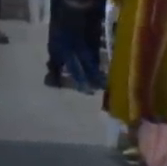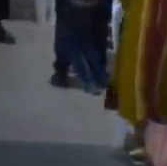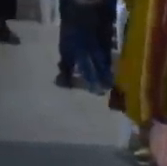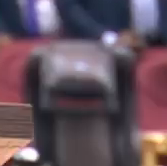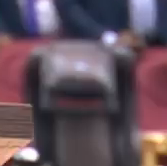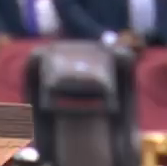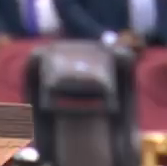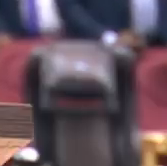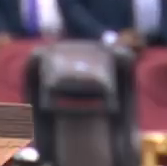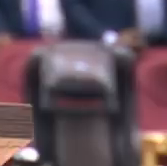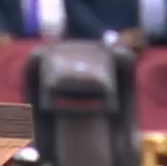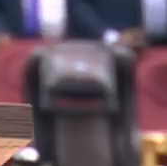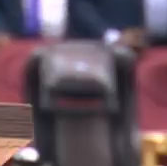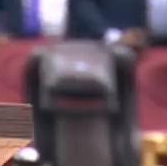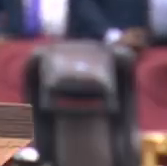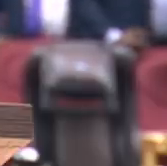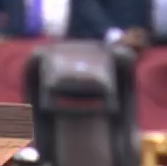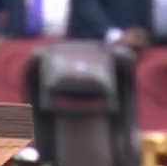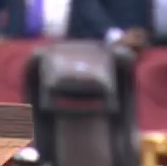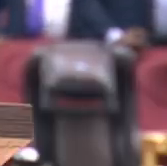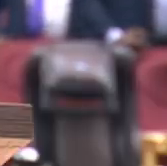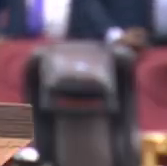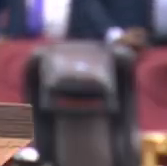So shall it be in Jesus' name.